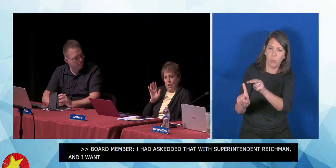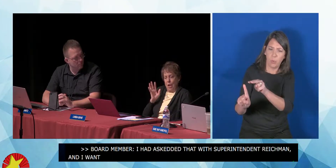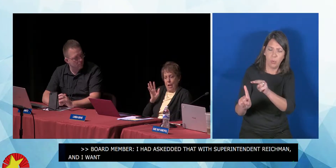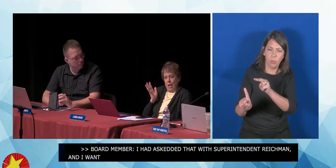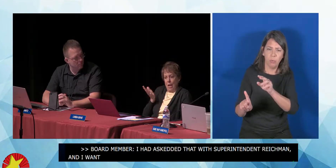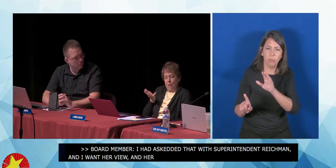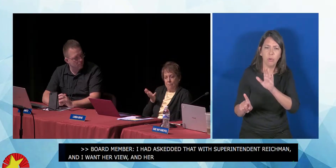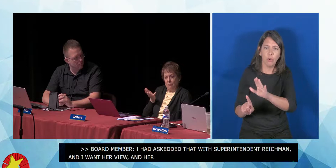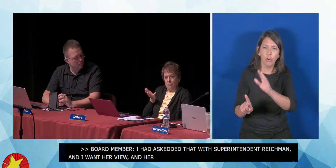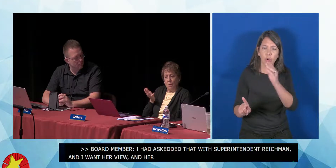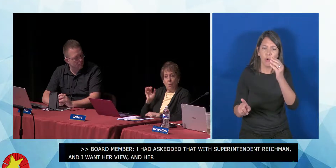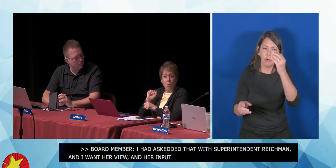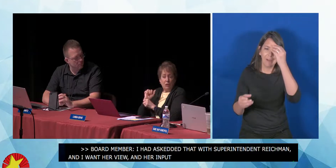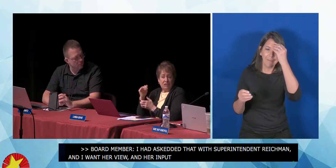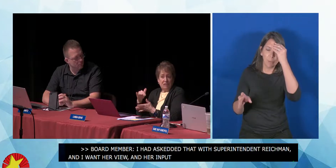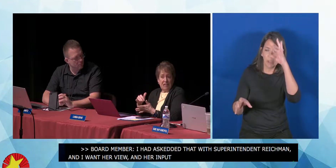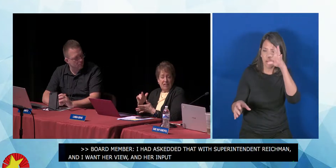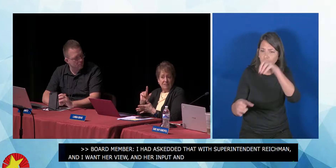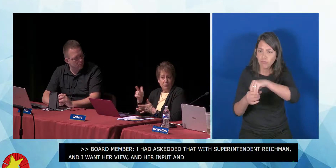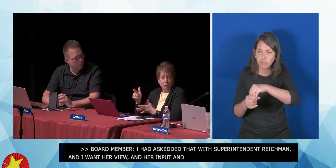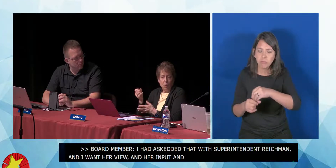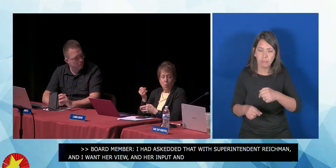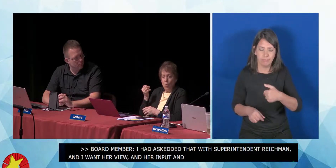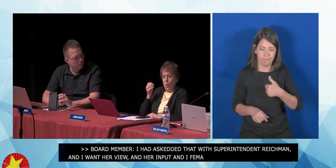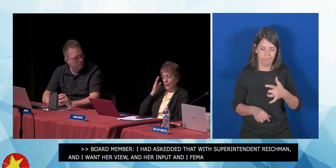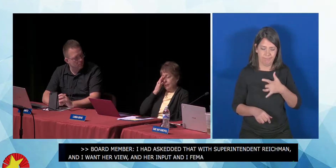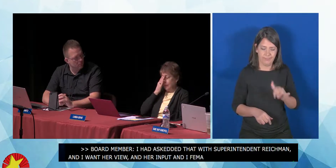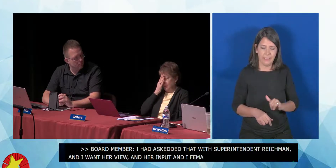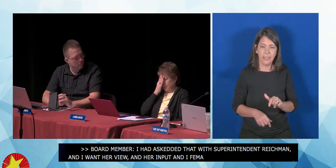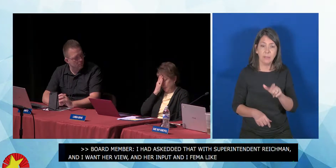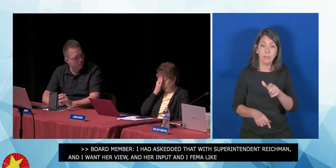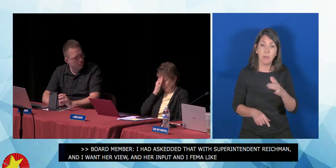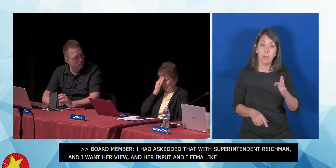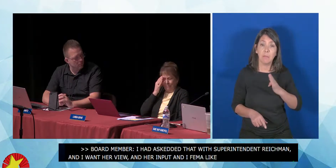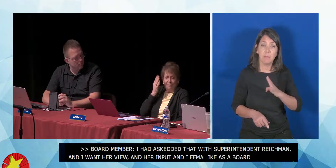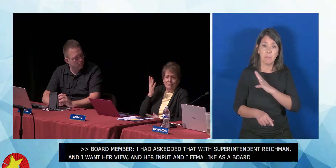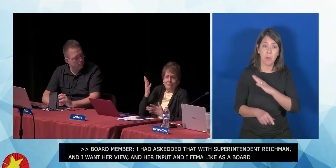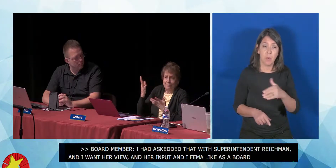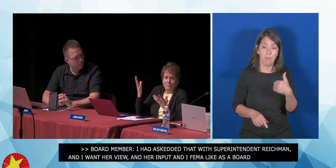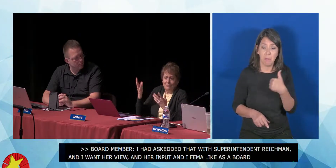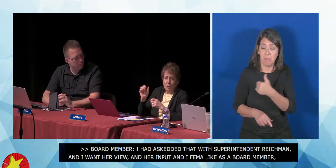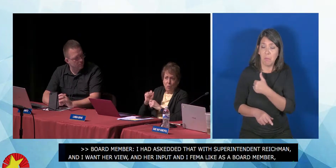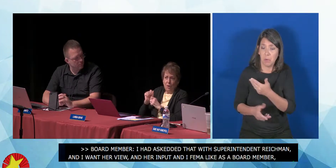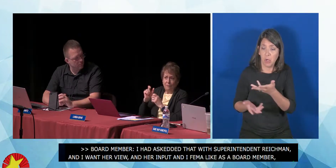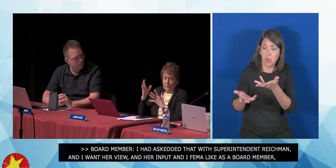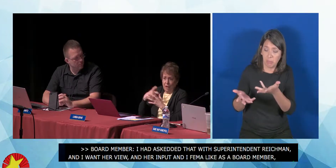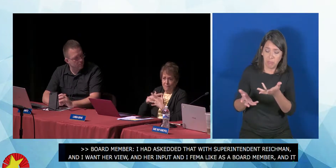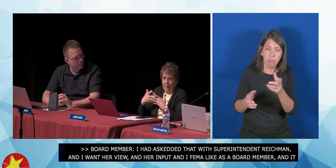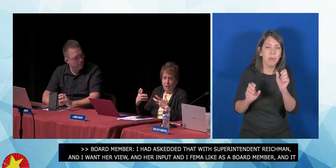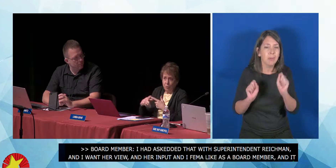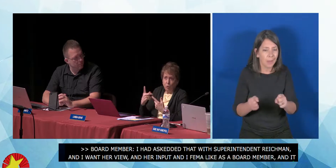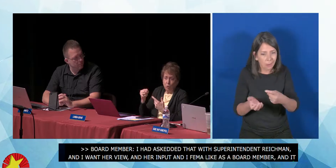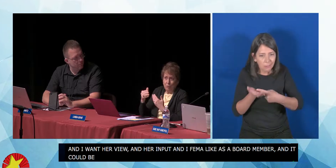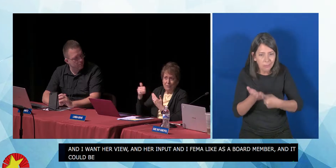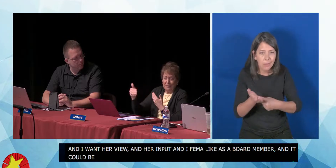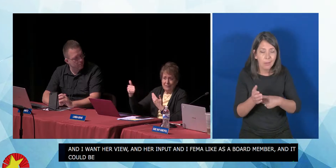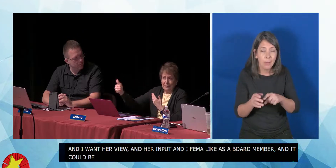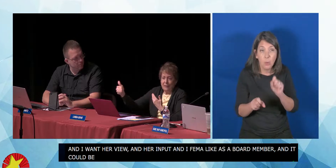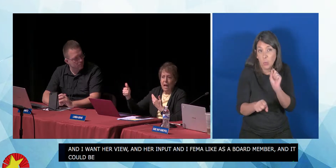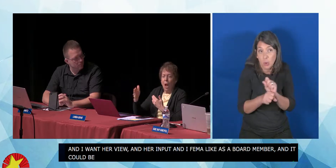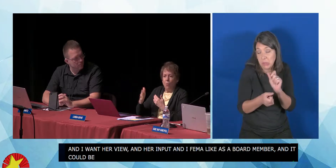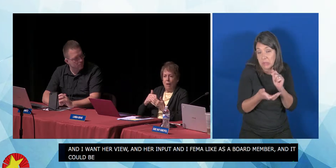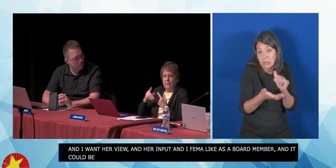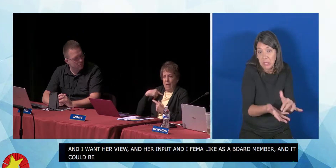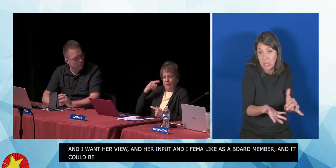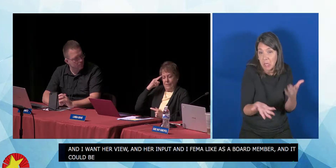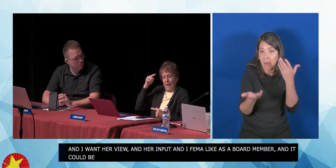feel like as a board member, it could be a work study. I'm not entirely sure. I know that we've